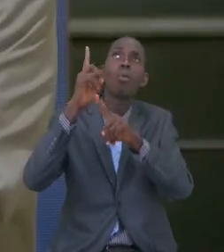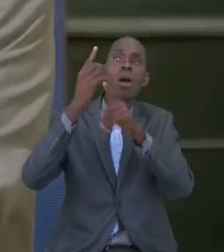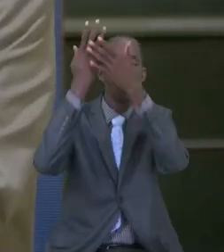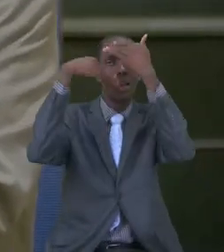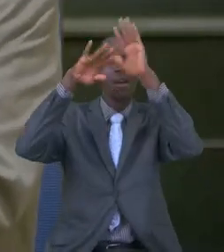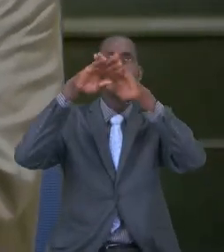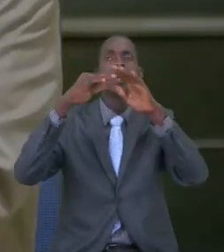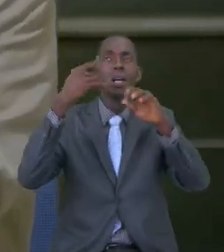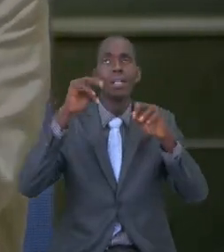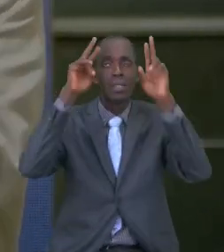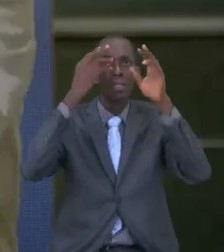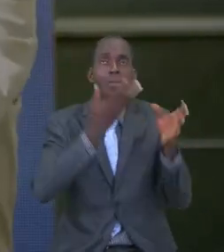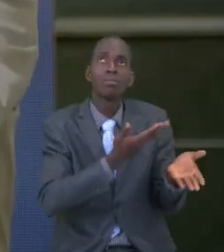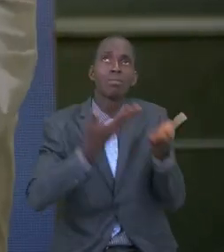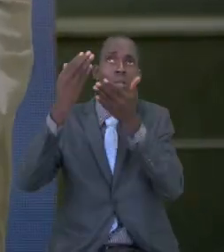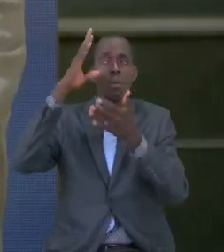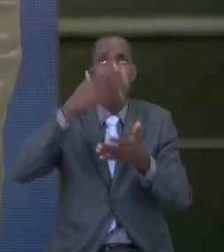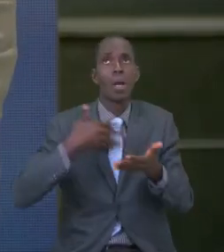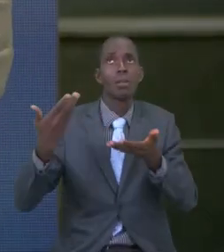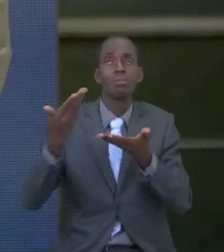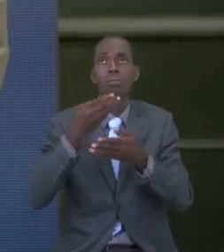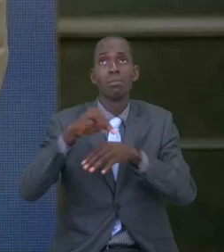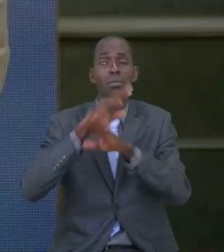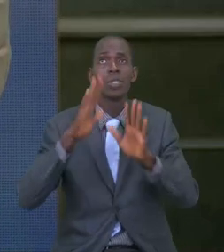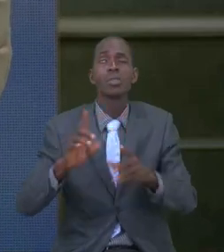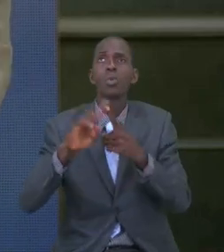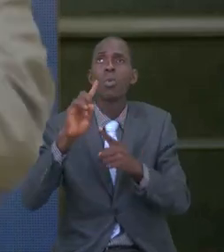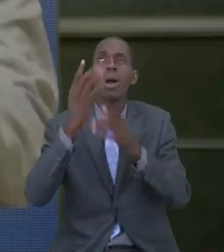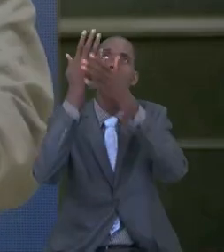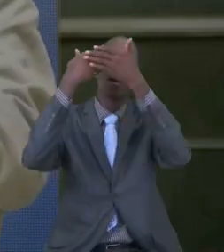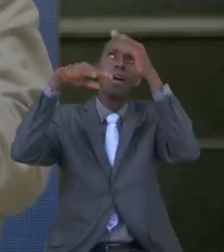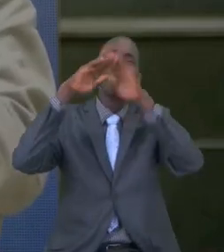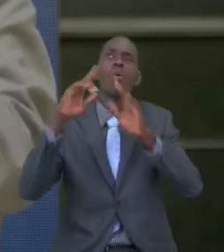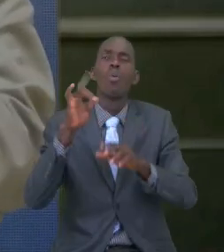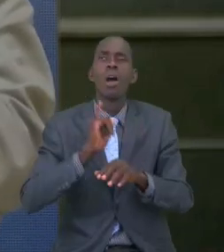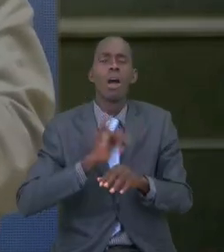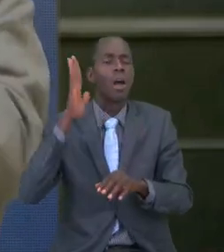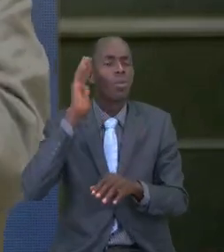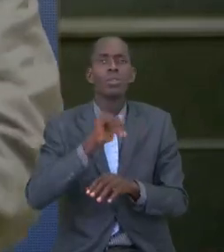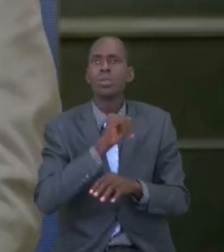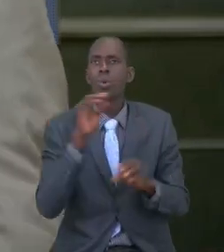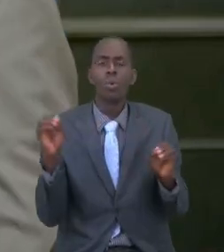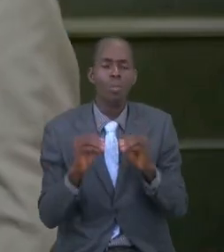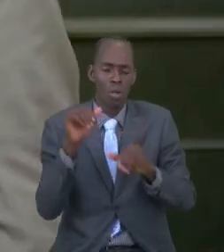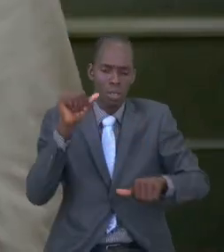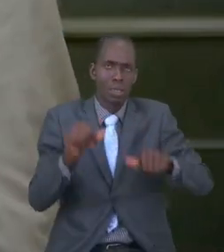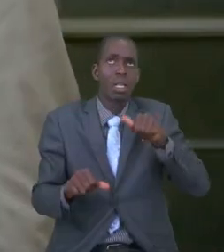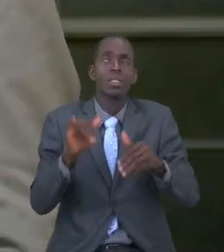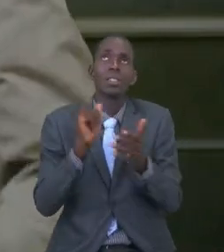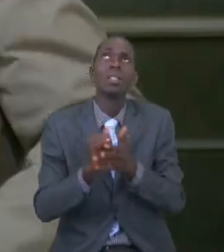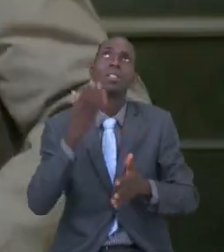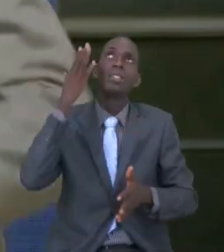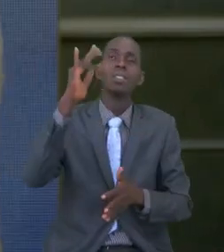him somewhere, it's heaven. To the place where I will not have any shadow of doubt in my heart, there is a heaven